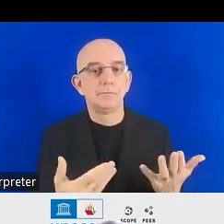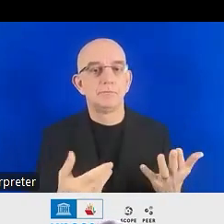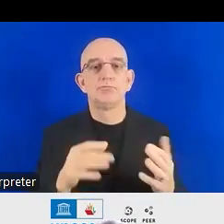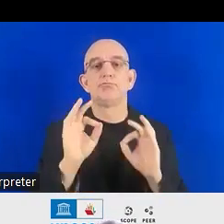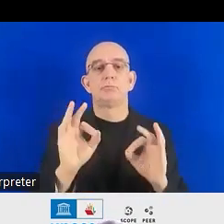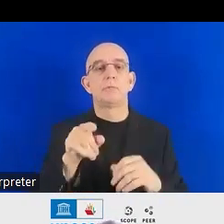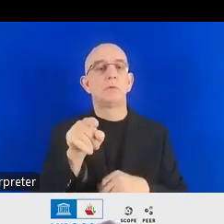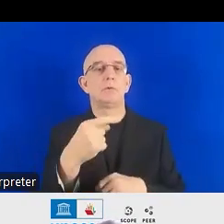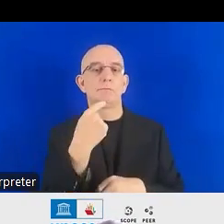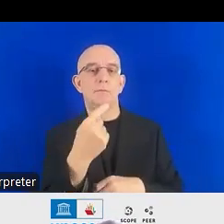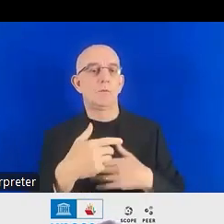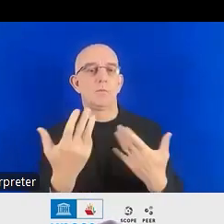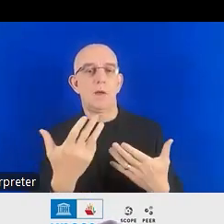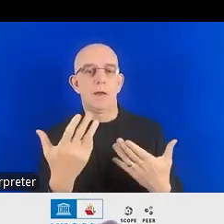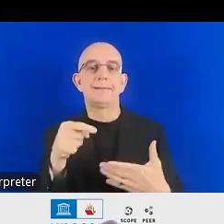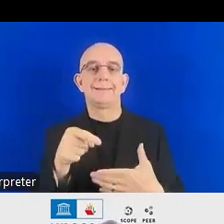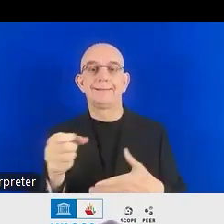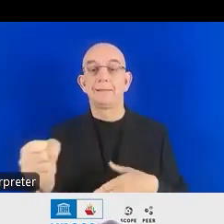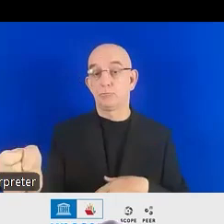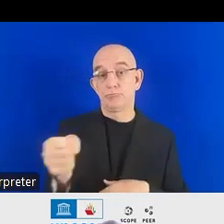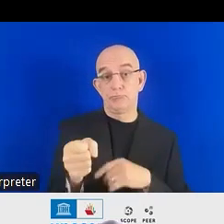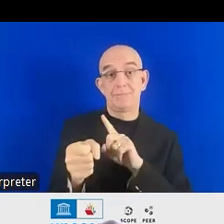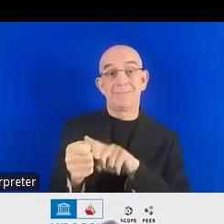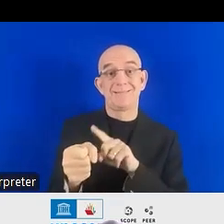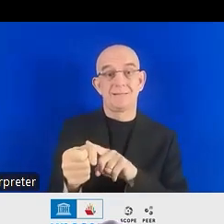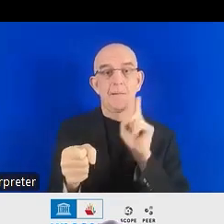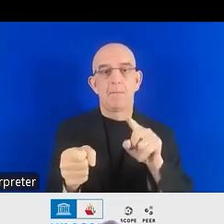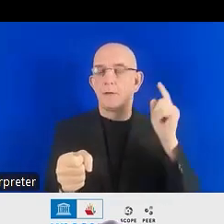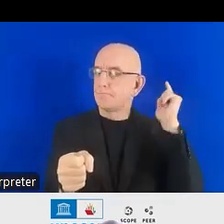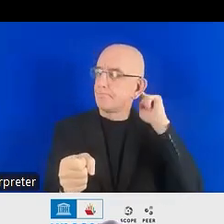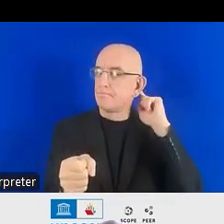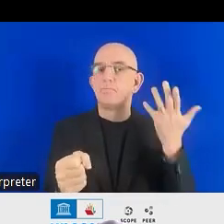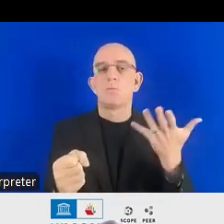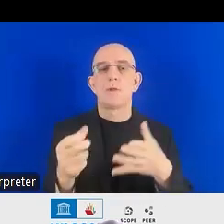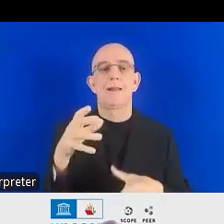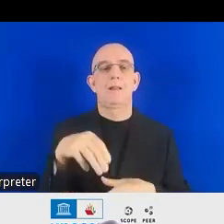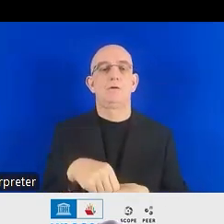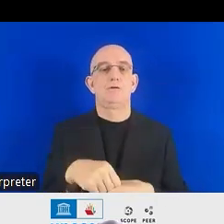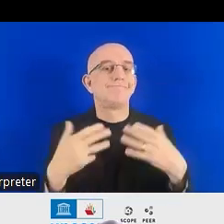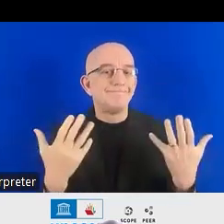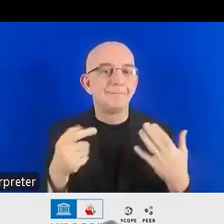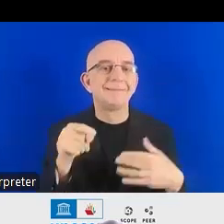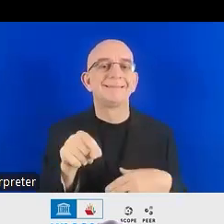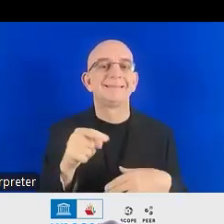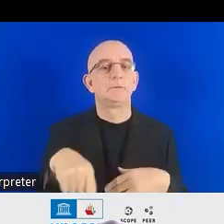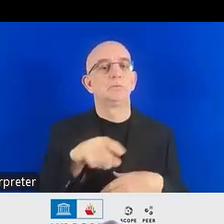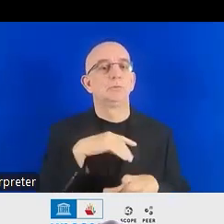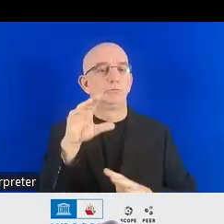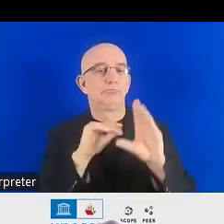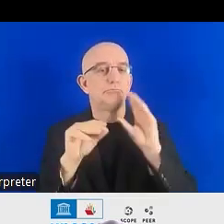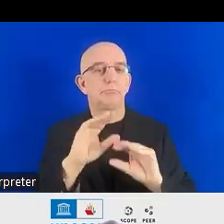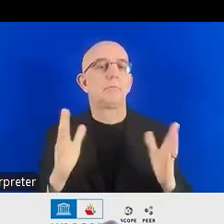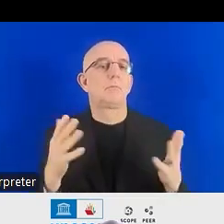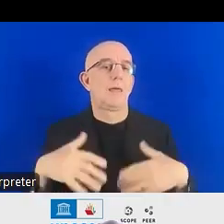critical is to understand what exists within the government systems to resource children with disabilities. So in